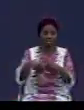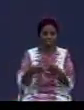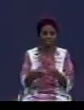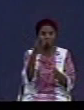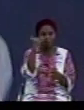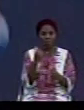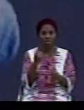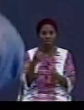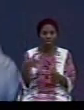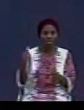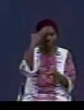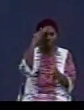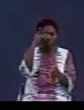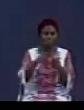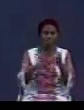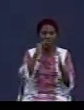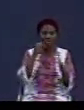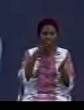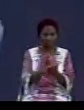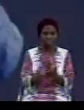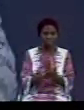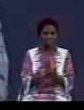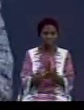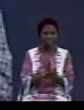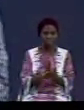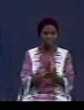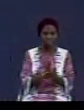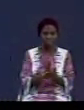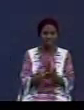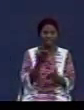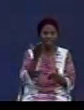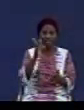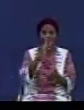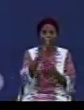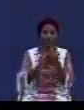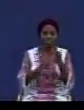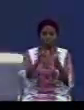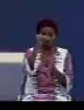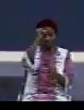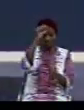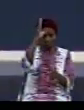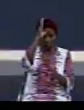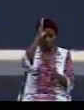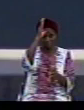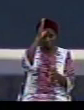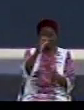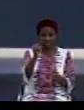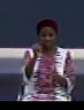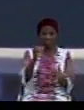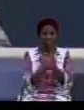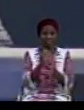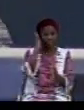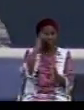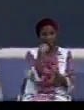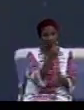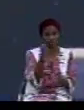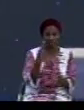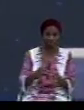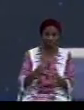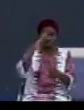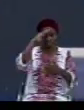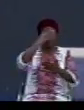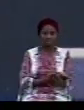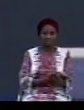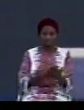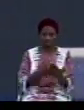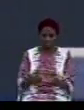right. There are fathers that will tell a son, now, my son, don't do